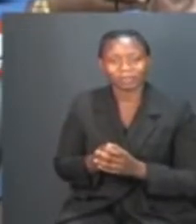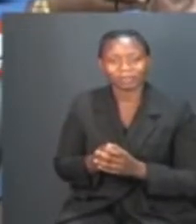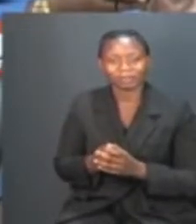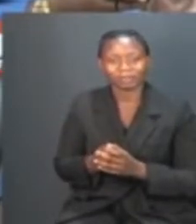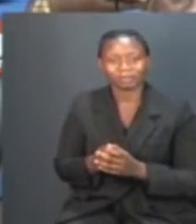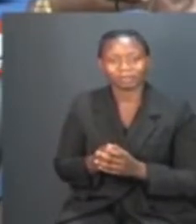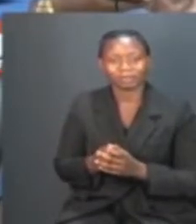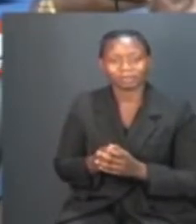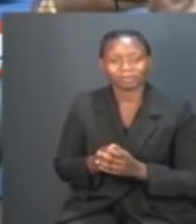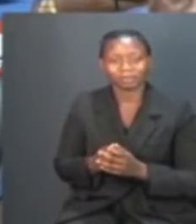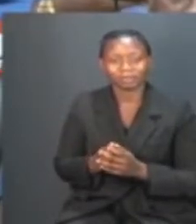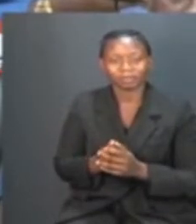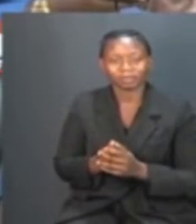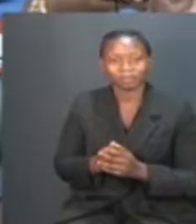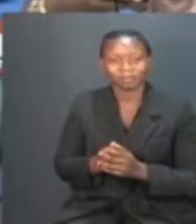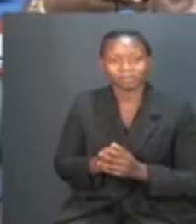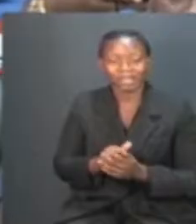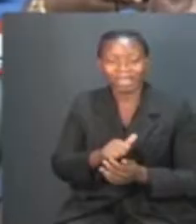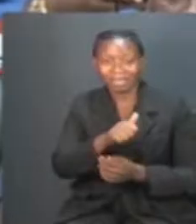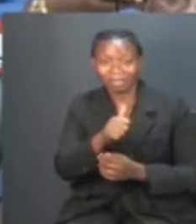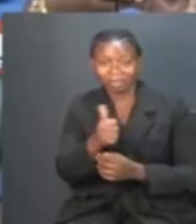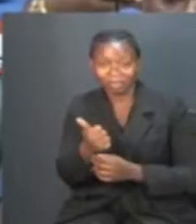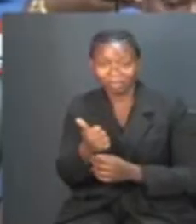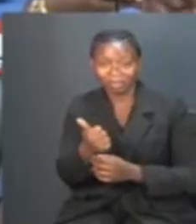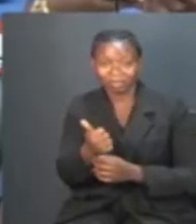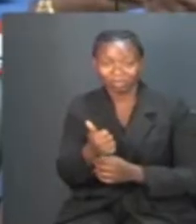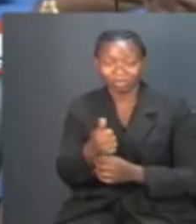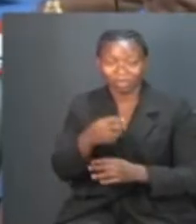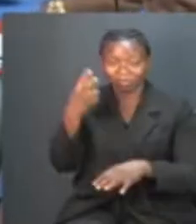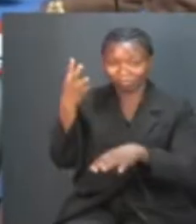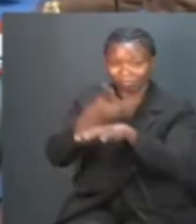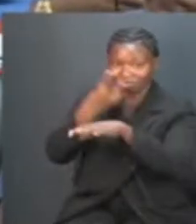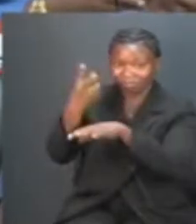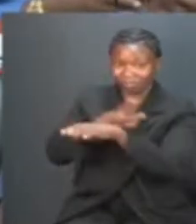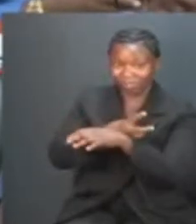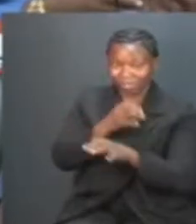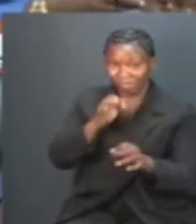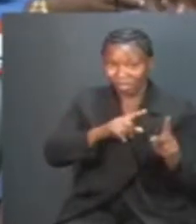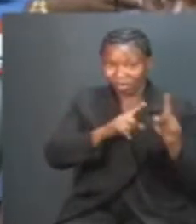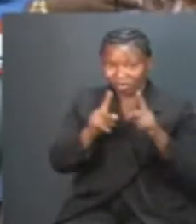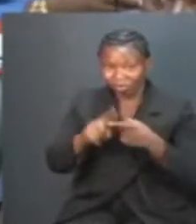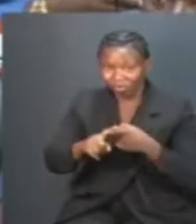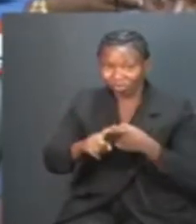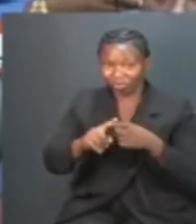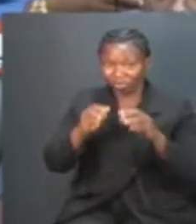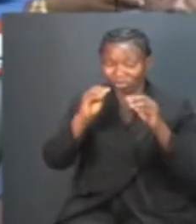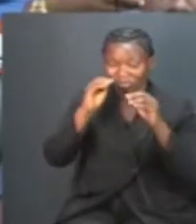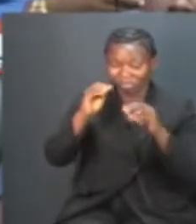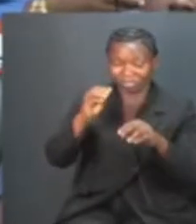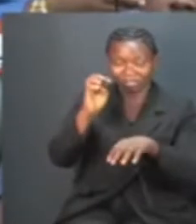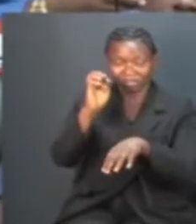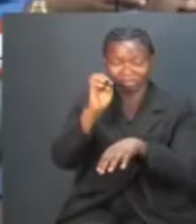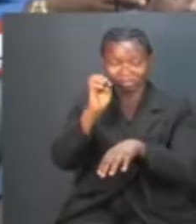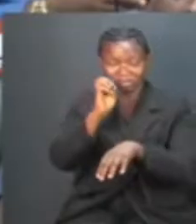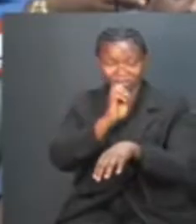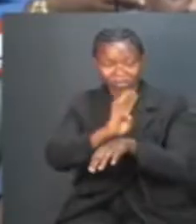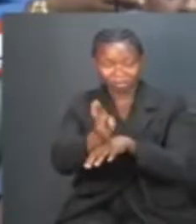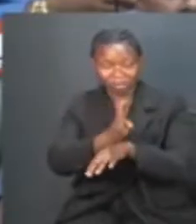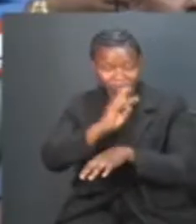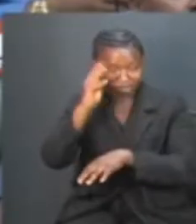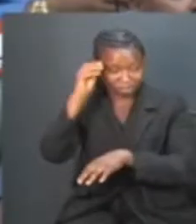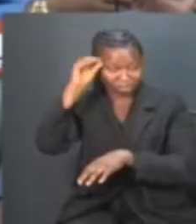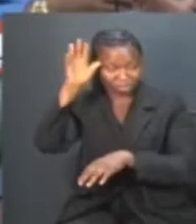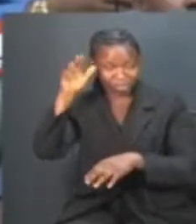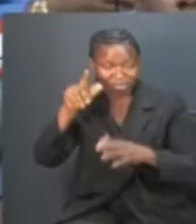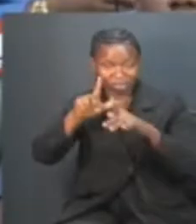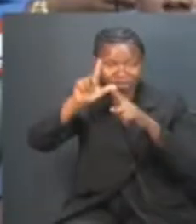it comes through. Another one is that of mathematics. So if you are going to even treat entrepreneurship in our local parlance,